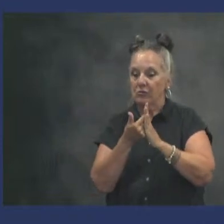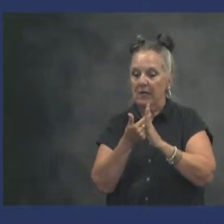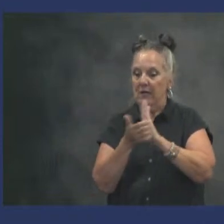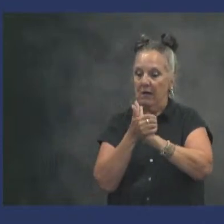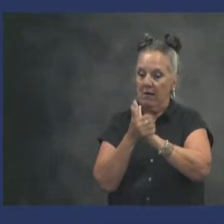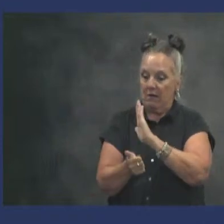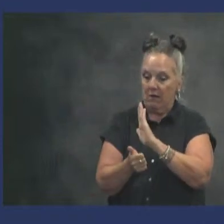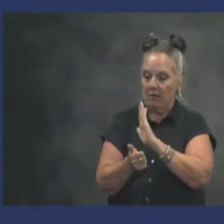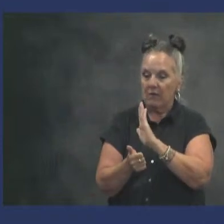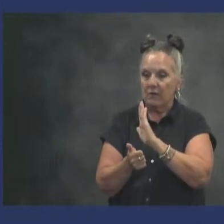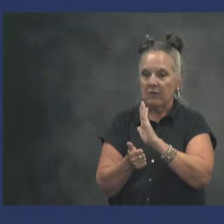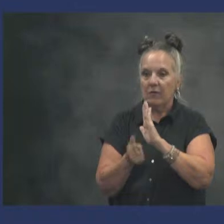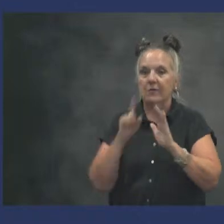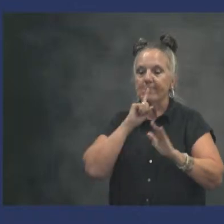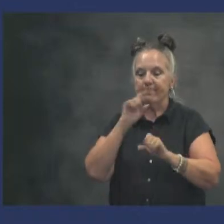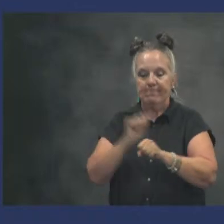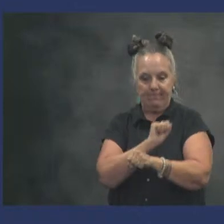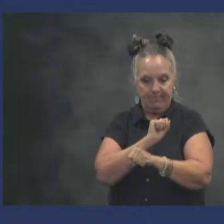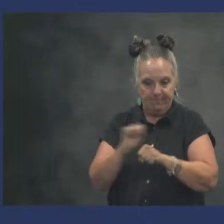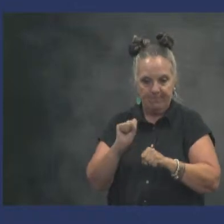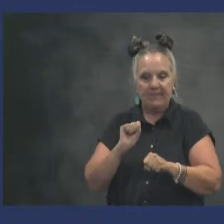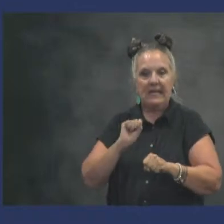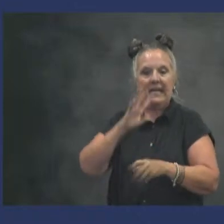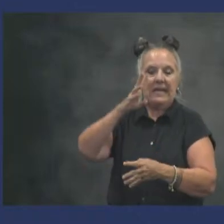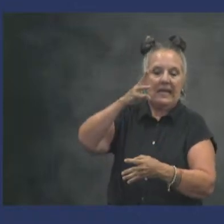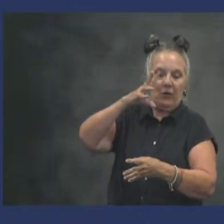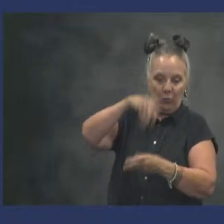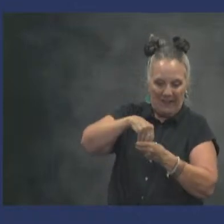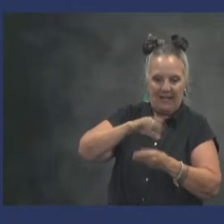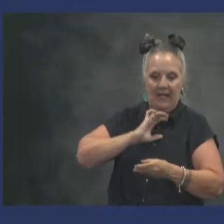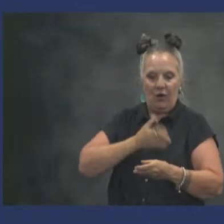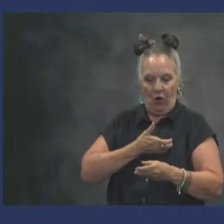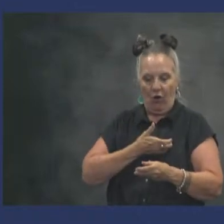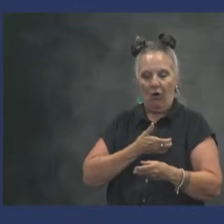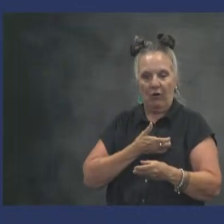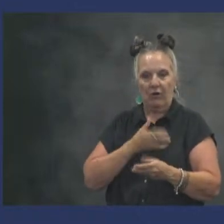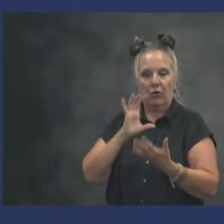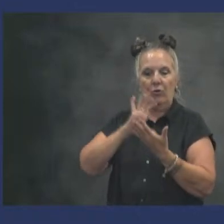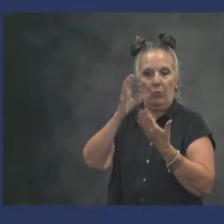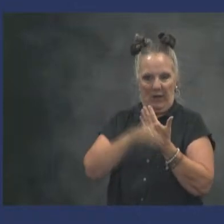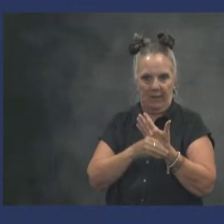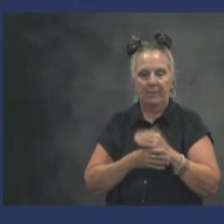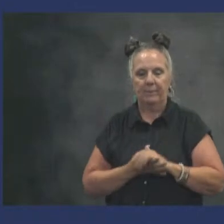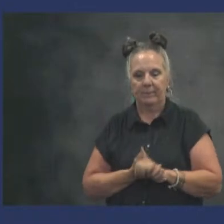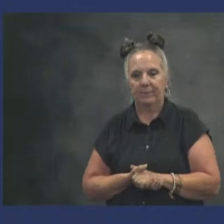to ensure that they are integrated into our essential curriculum.